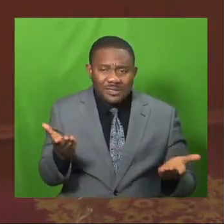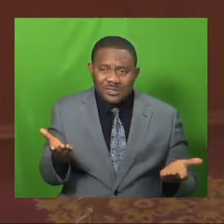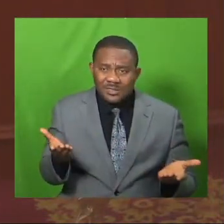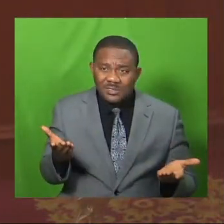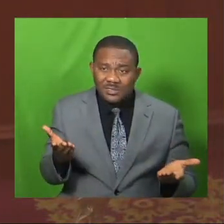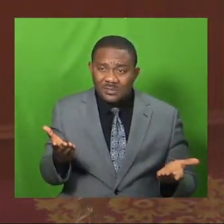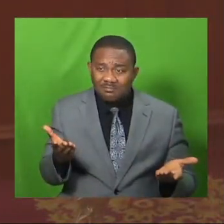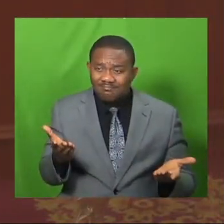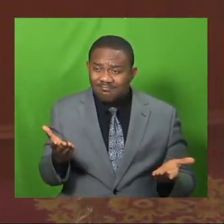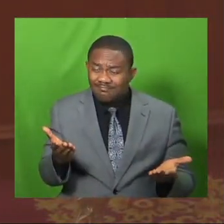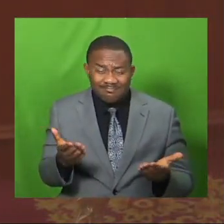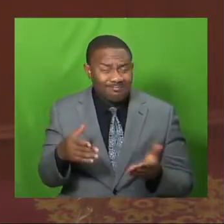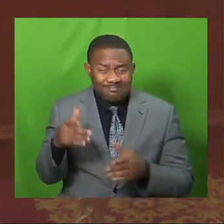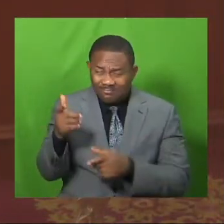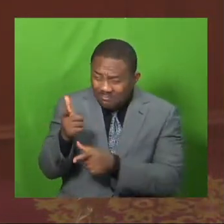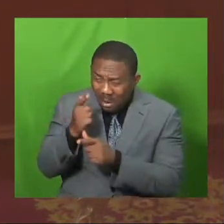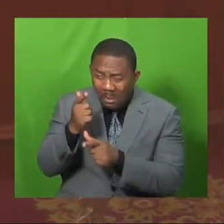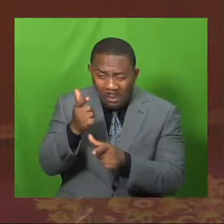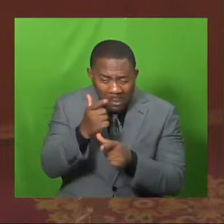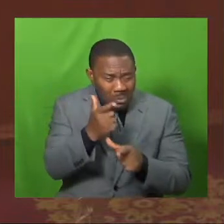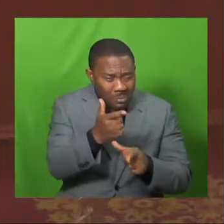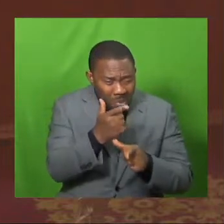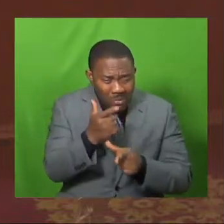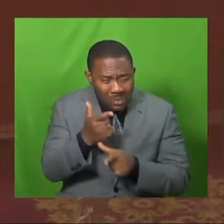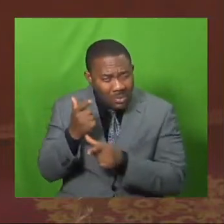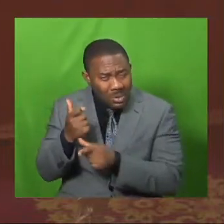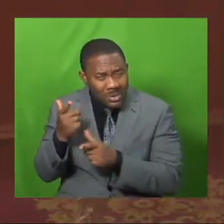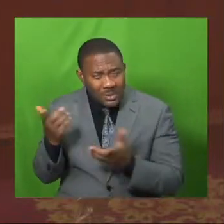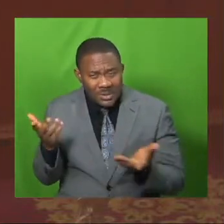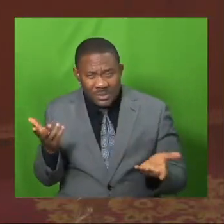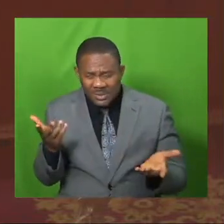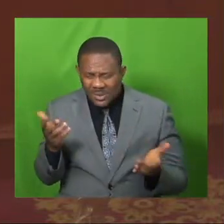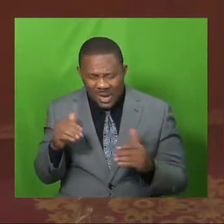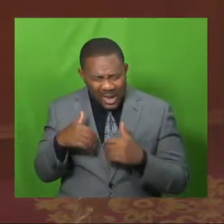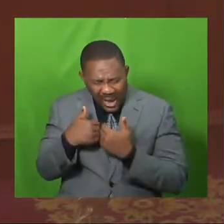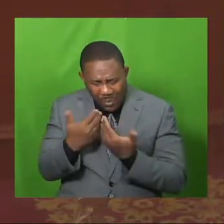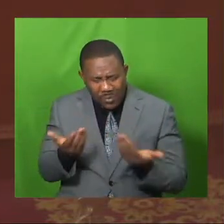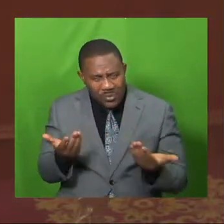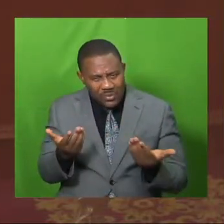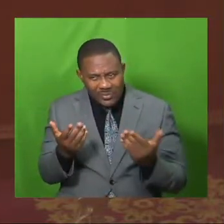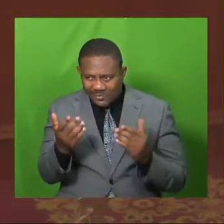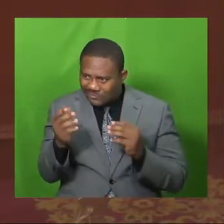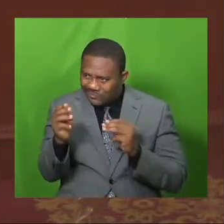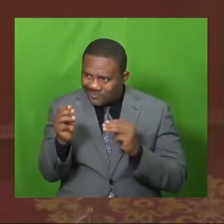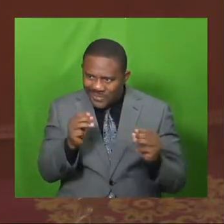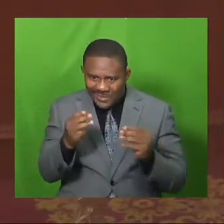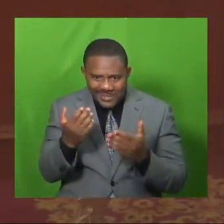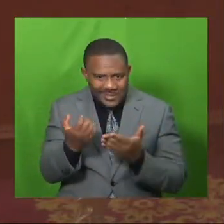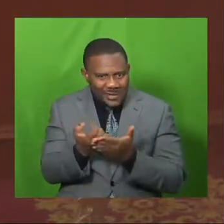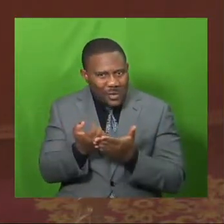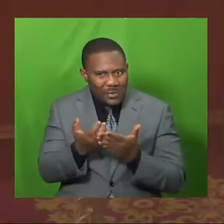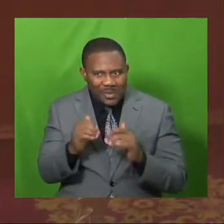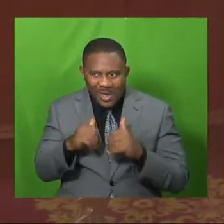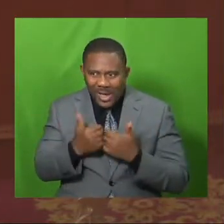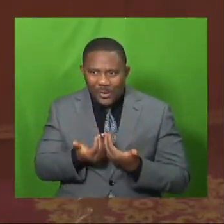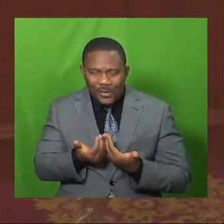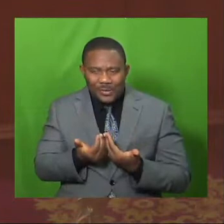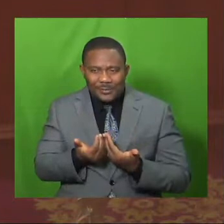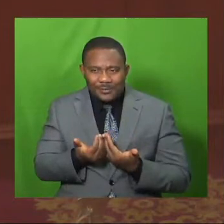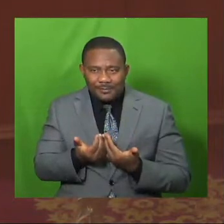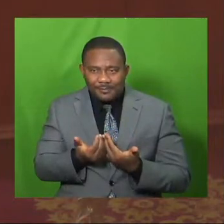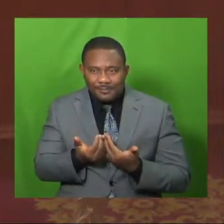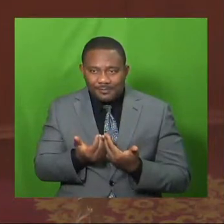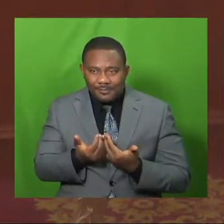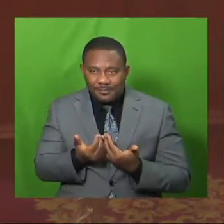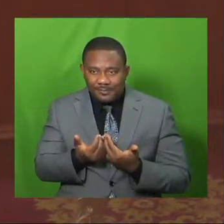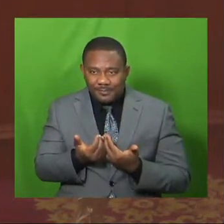pay for infrastructure. Mr. Speaker, who manages an economy like this? Where everything. So when the president